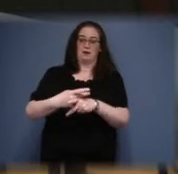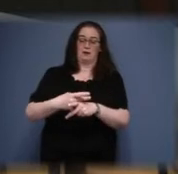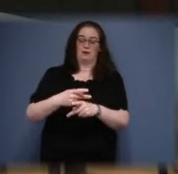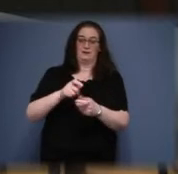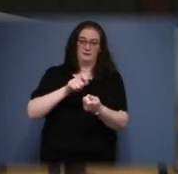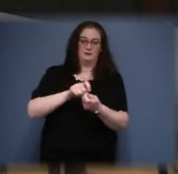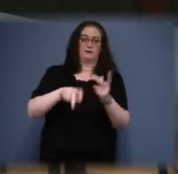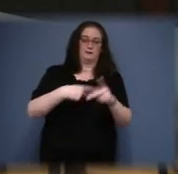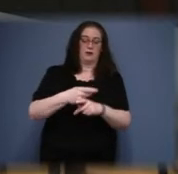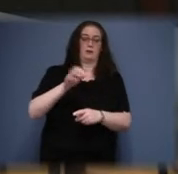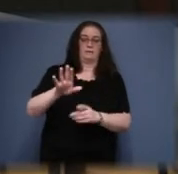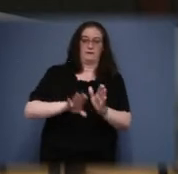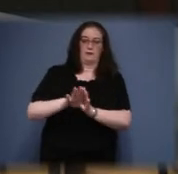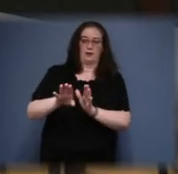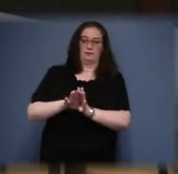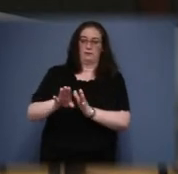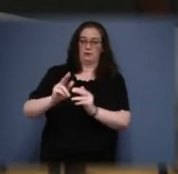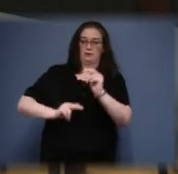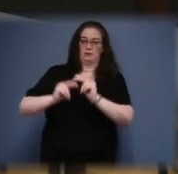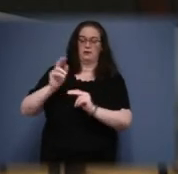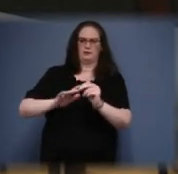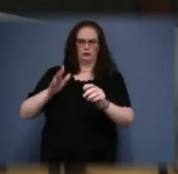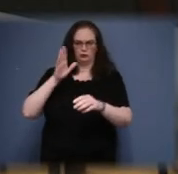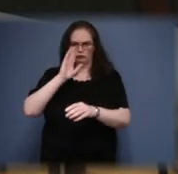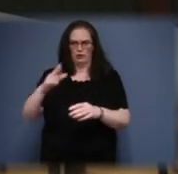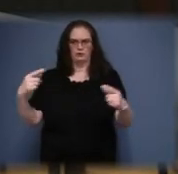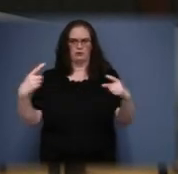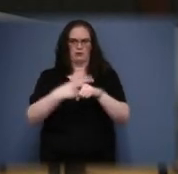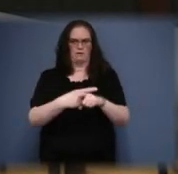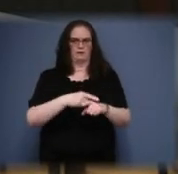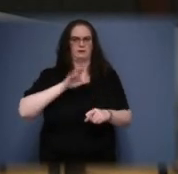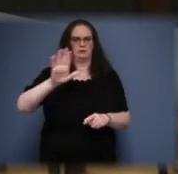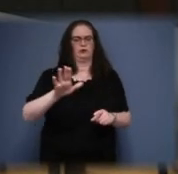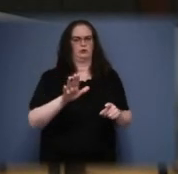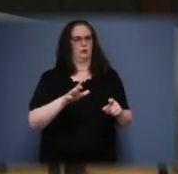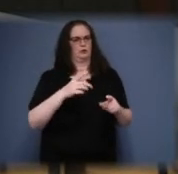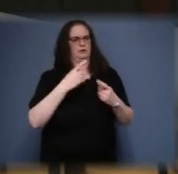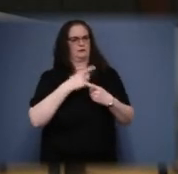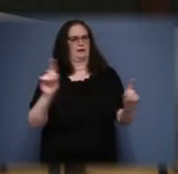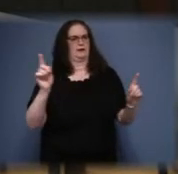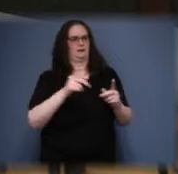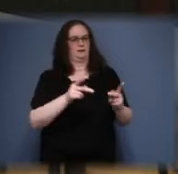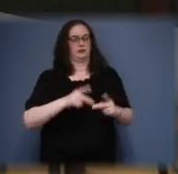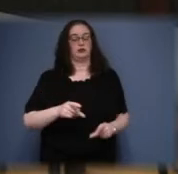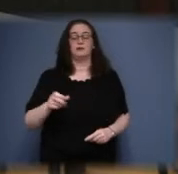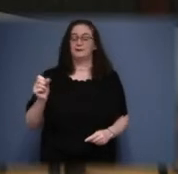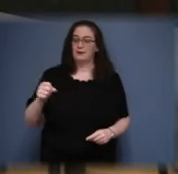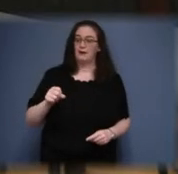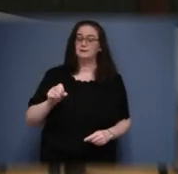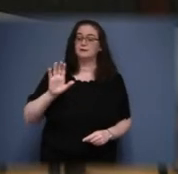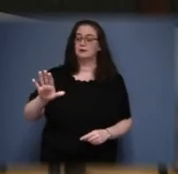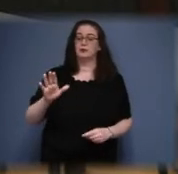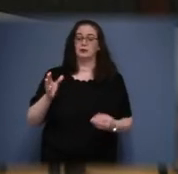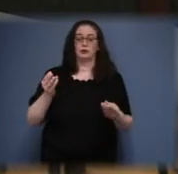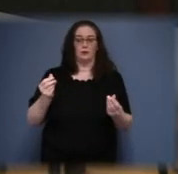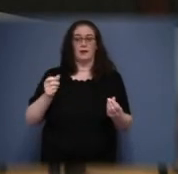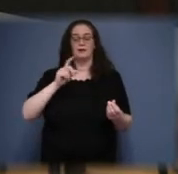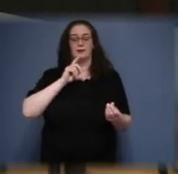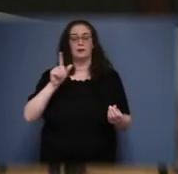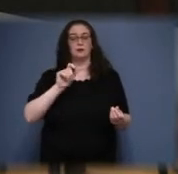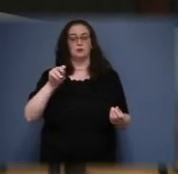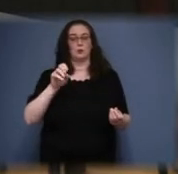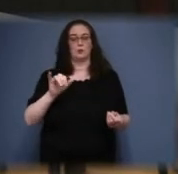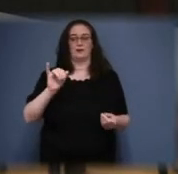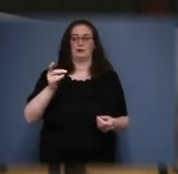proposing here is in direct conflict to your stated position. While yes, your land is zoned